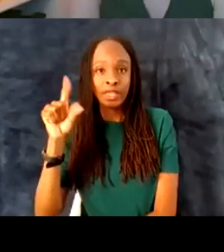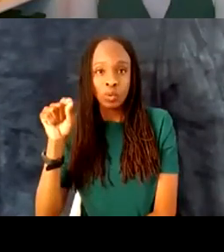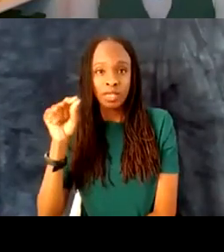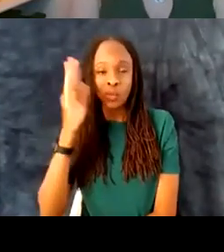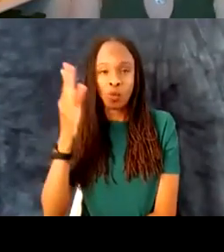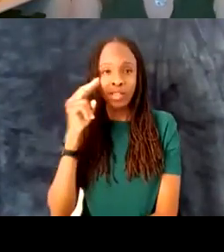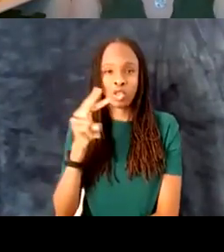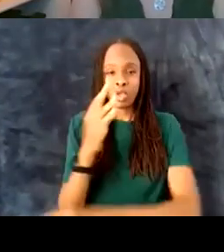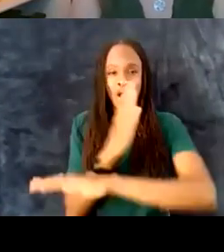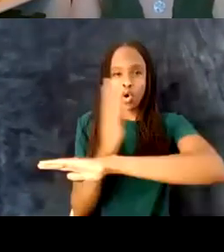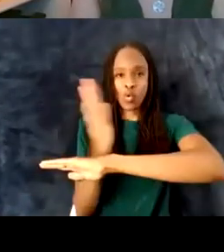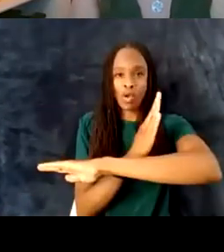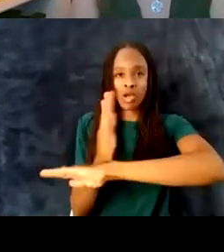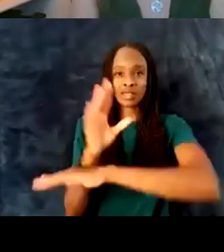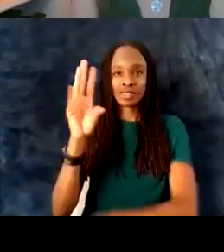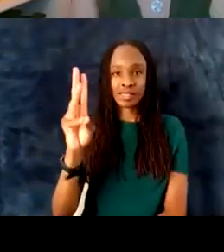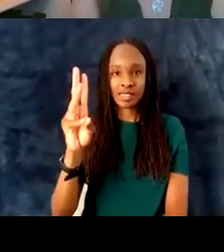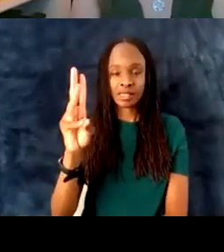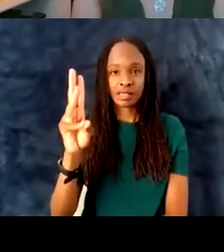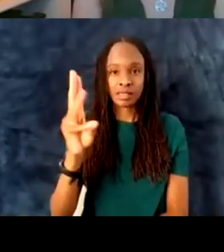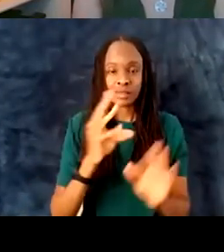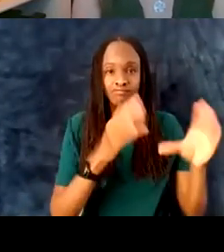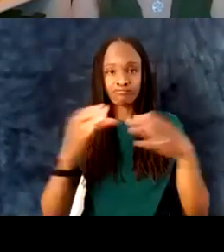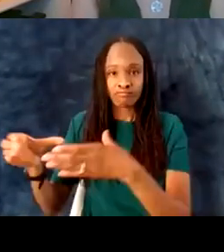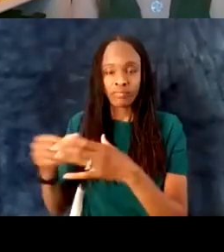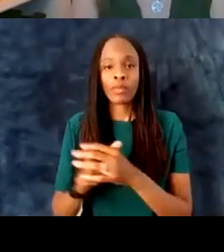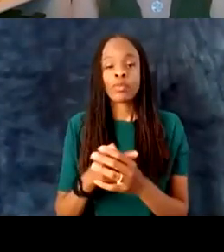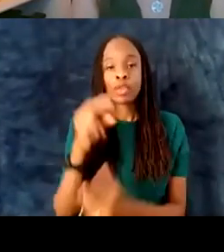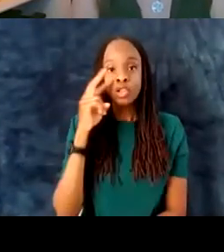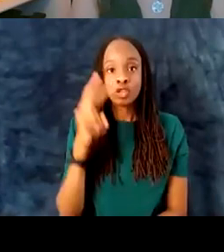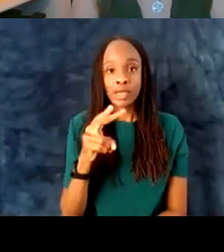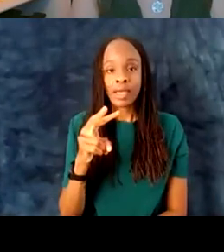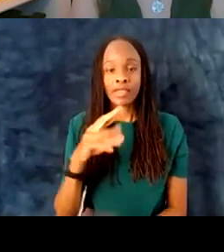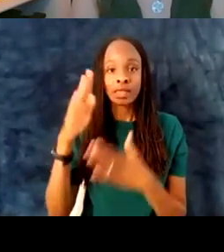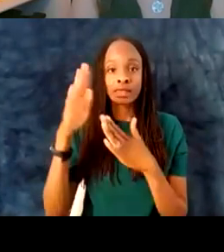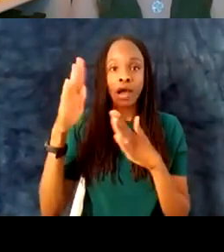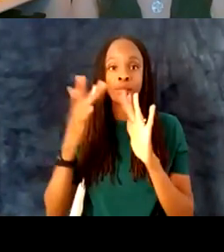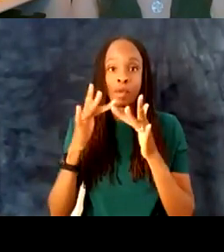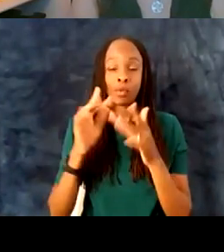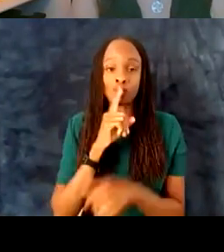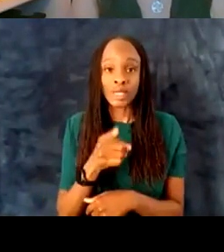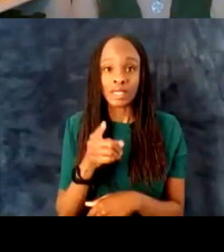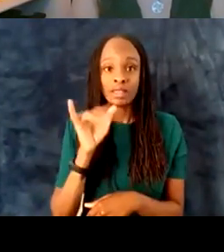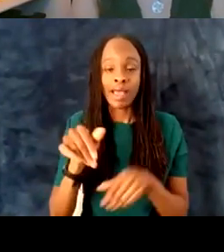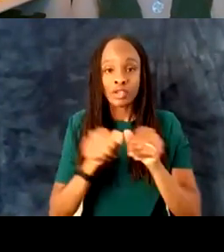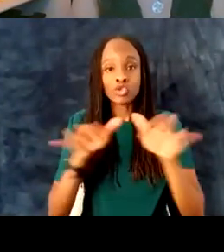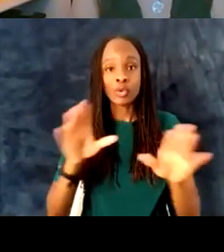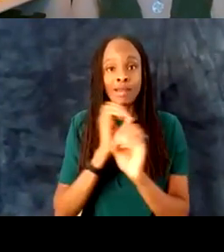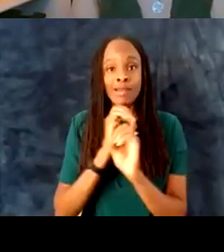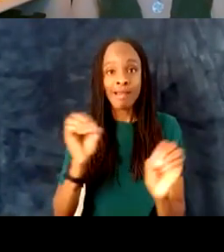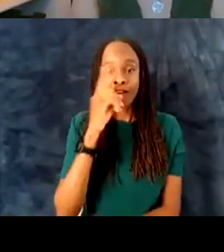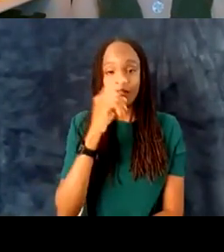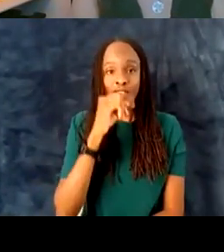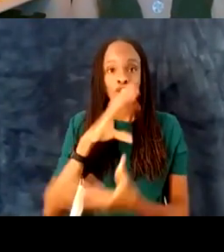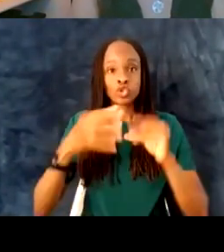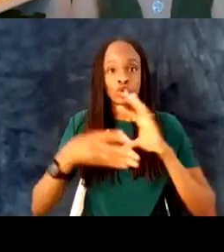across six entities. So we're looking at the top networks really that distribute nonfiction